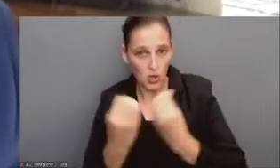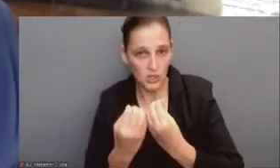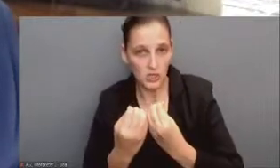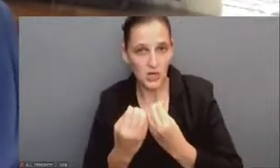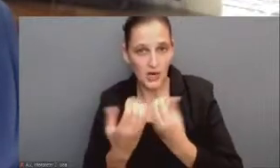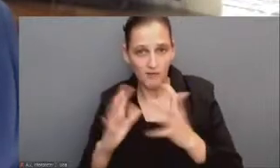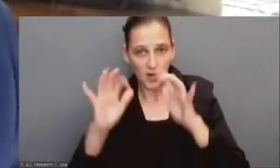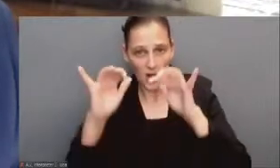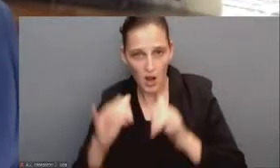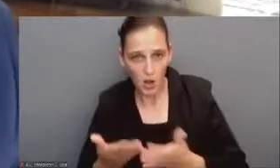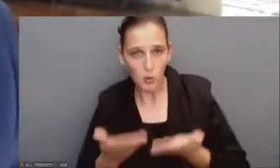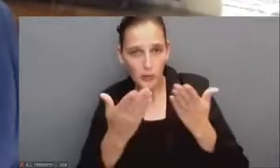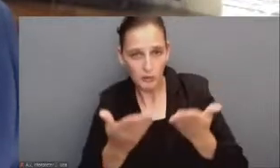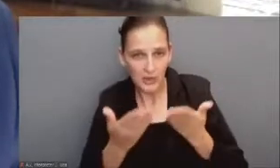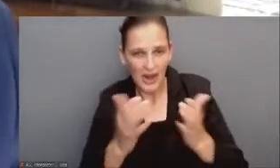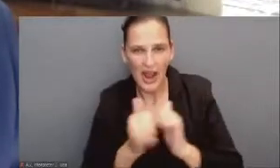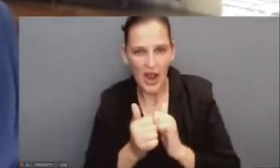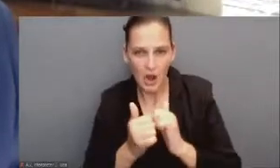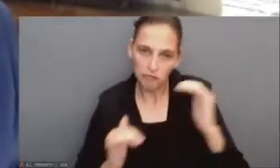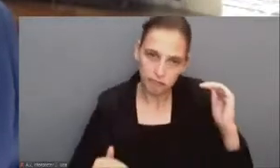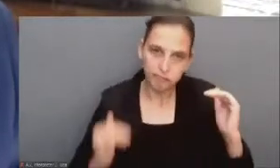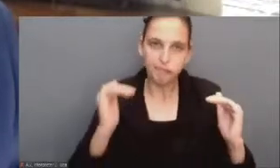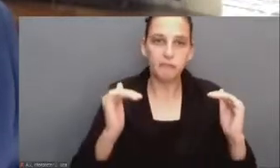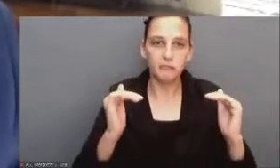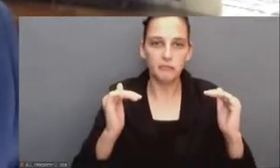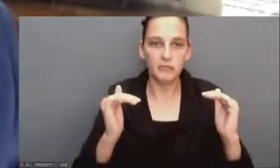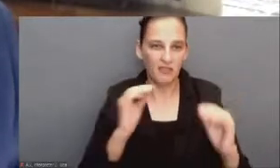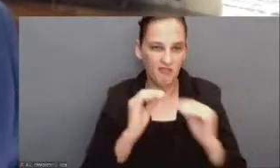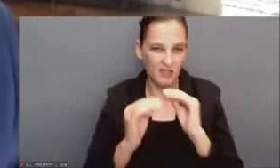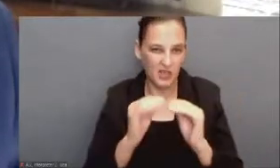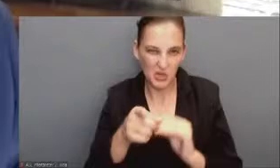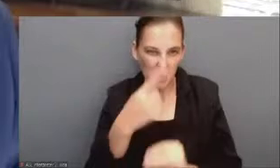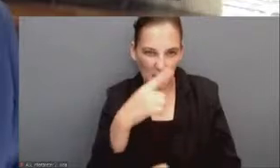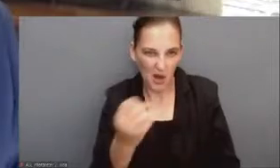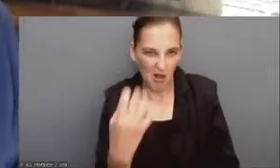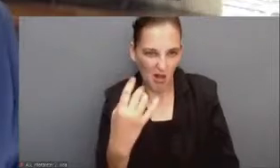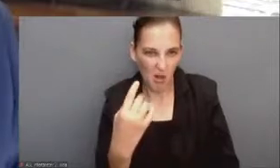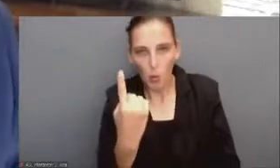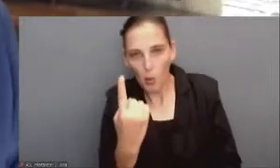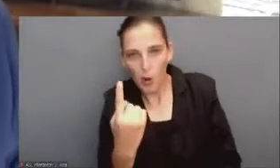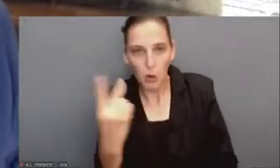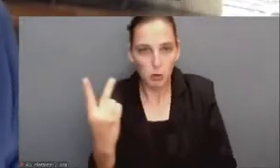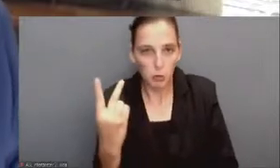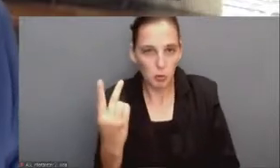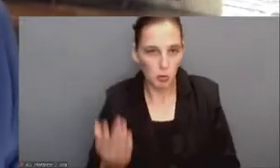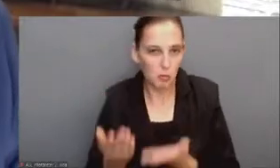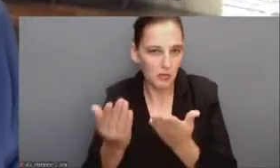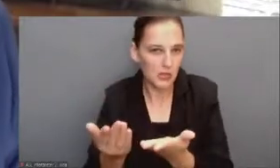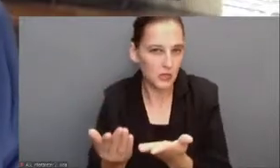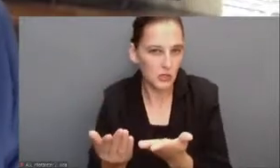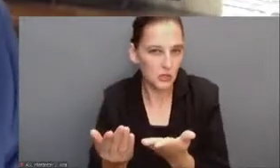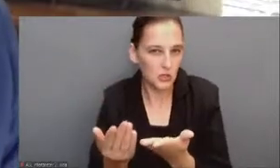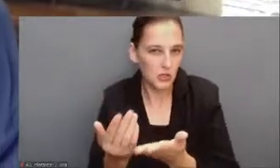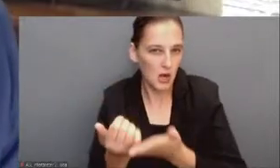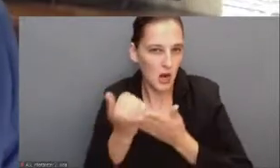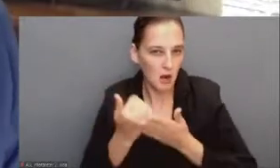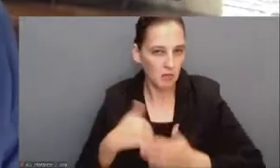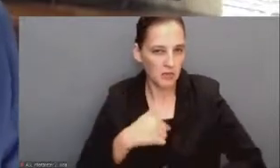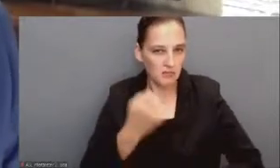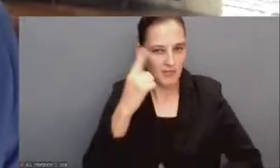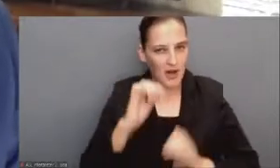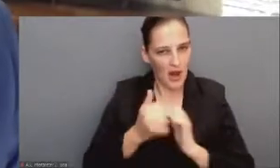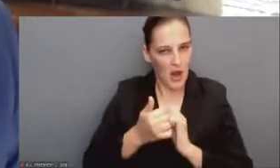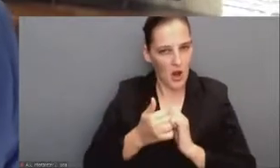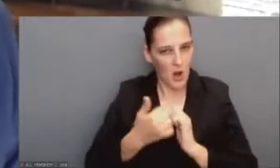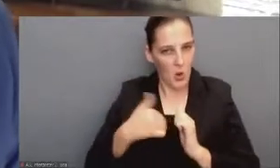rectify that. Can you just give me your top one or two to help us understand how we can address